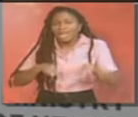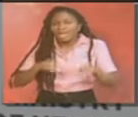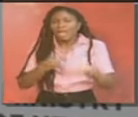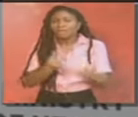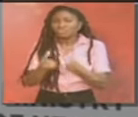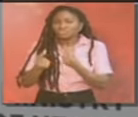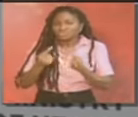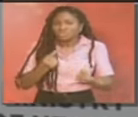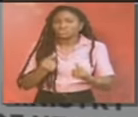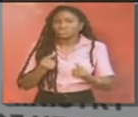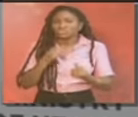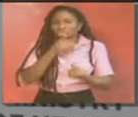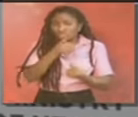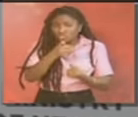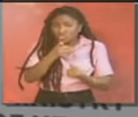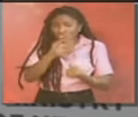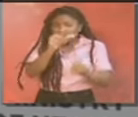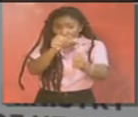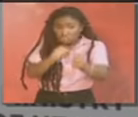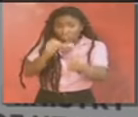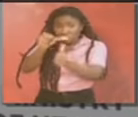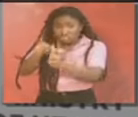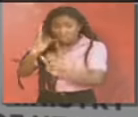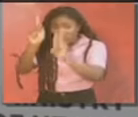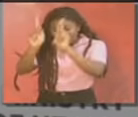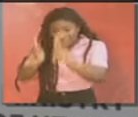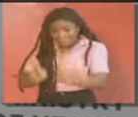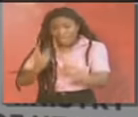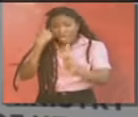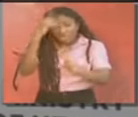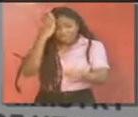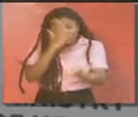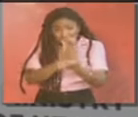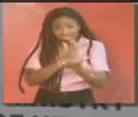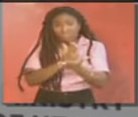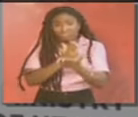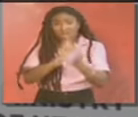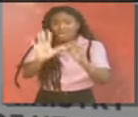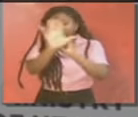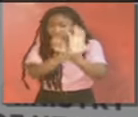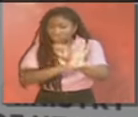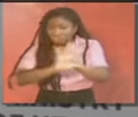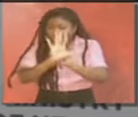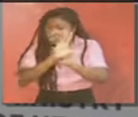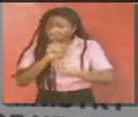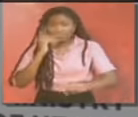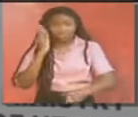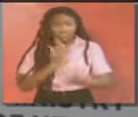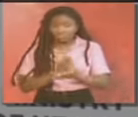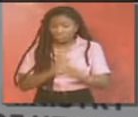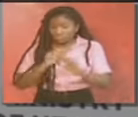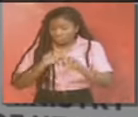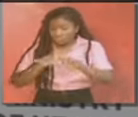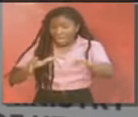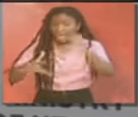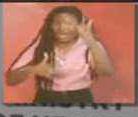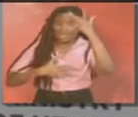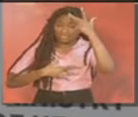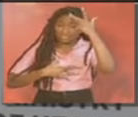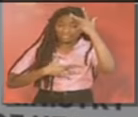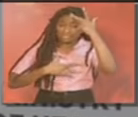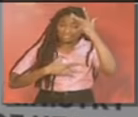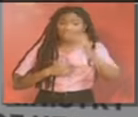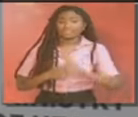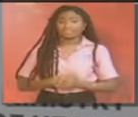as individuals and as a population to halt and reverse that upward trend. As we've been